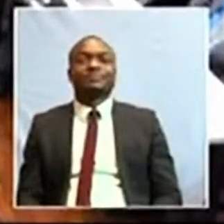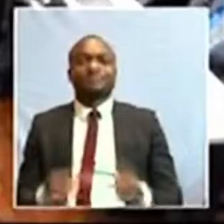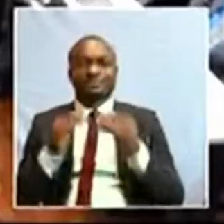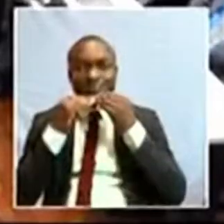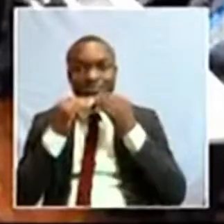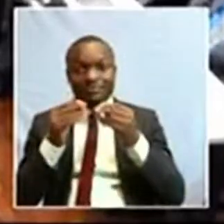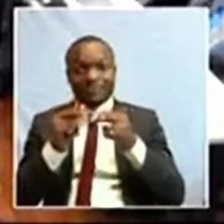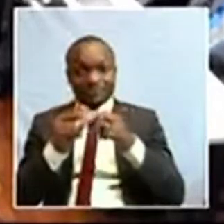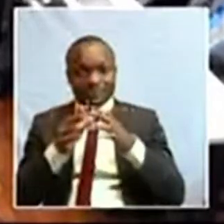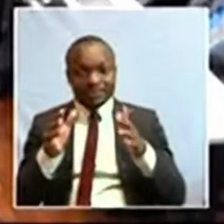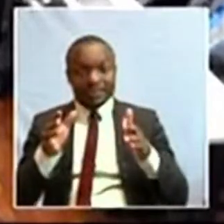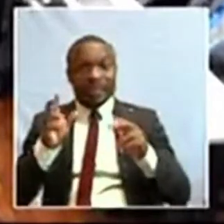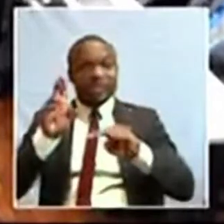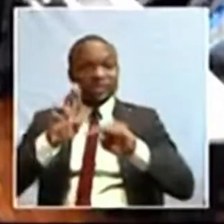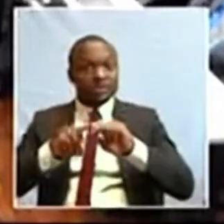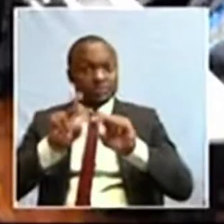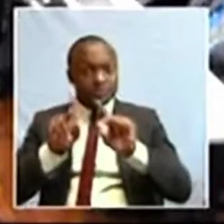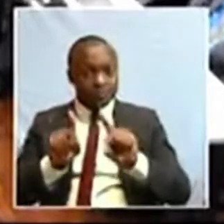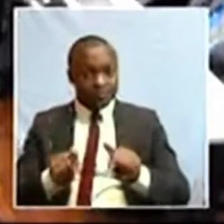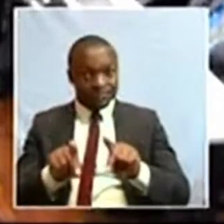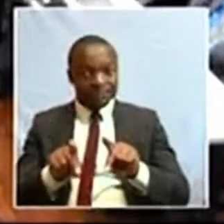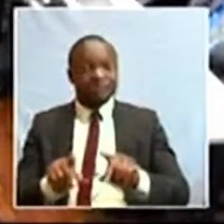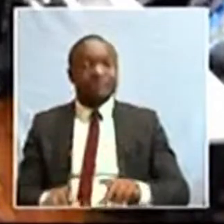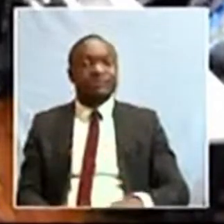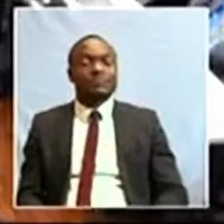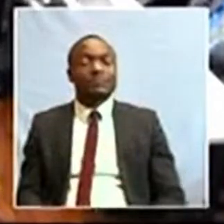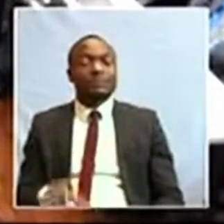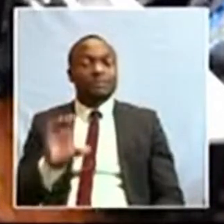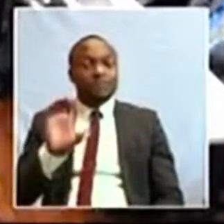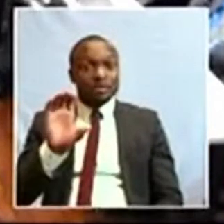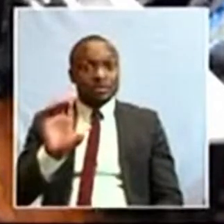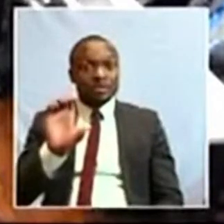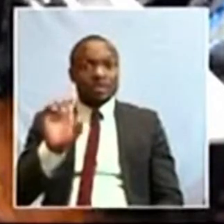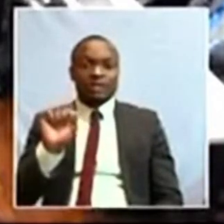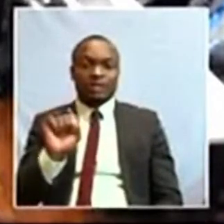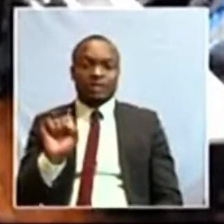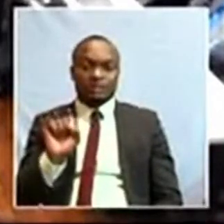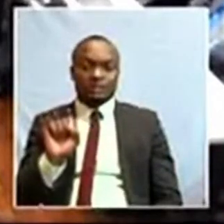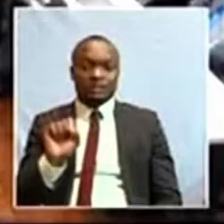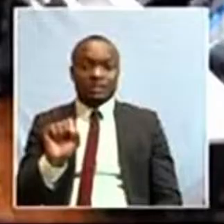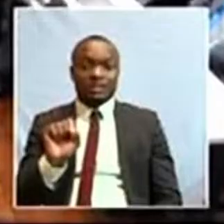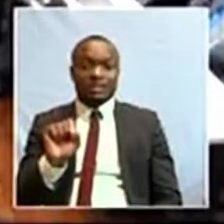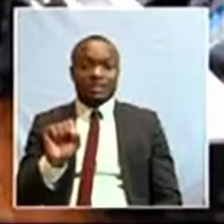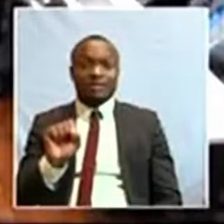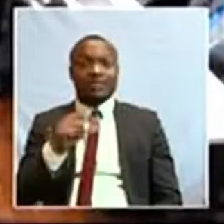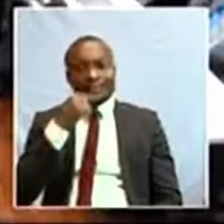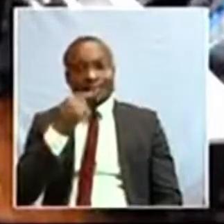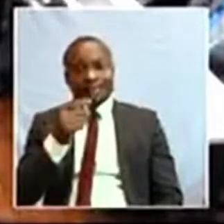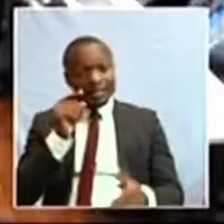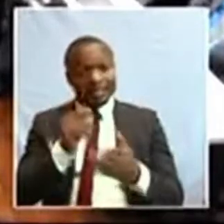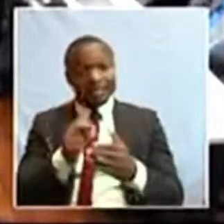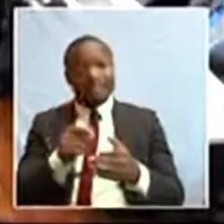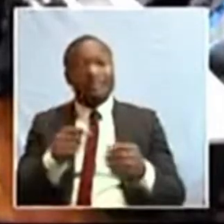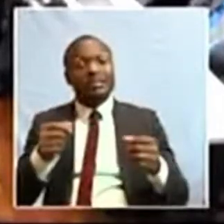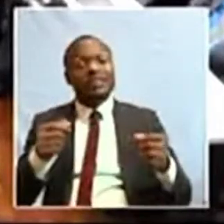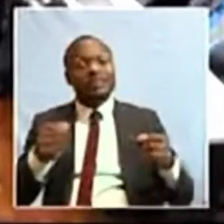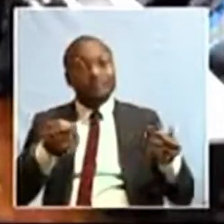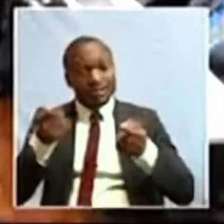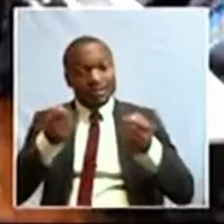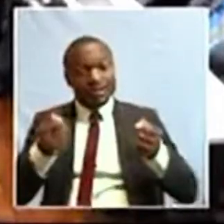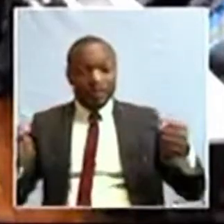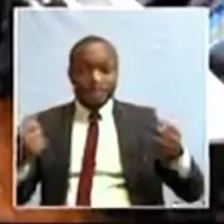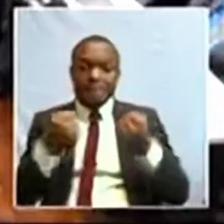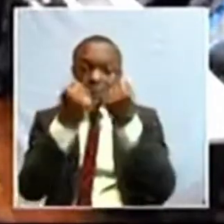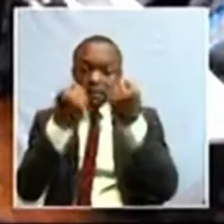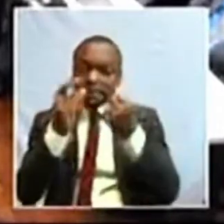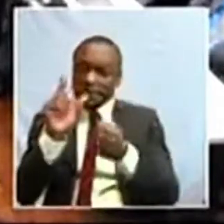Thank you very much, Chair. I think as CS has alluded, I think this vehicle was involved in an accident in